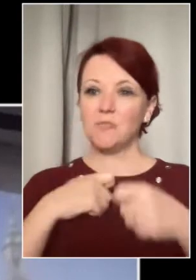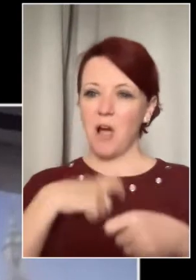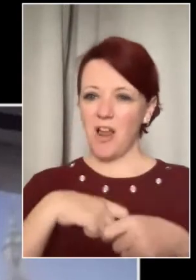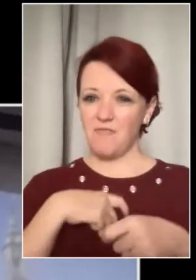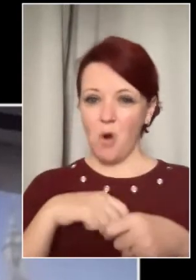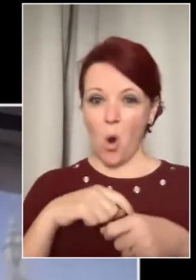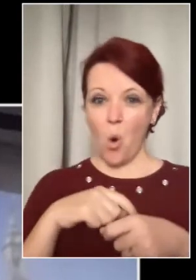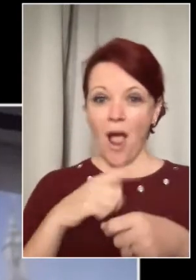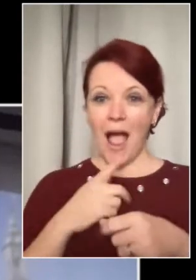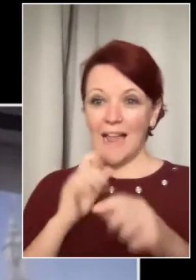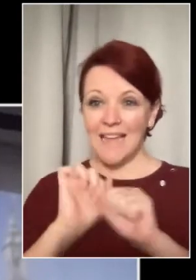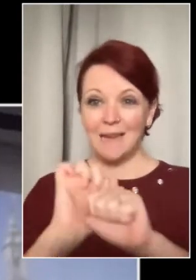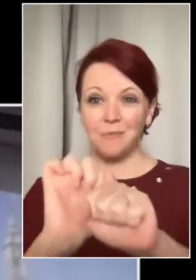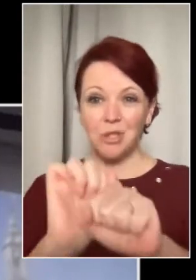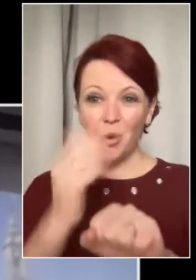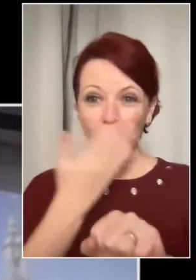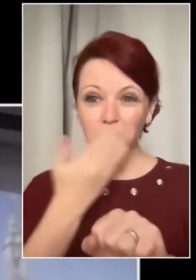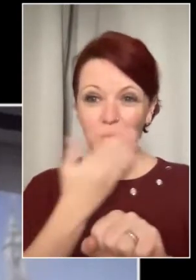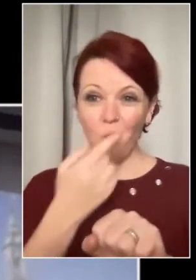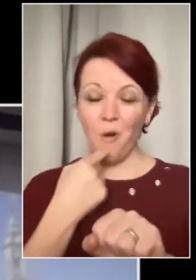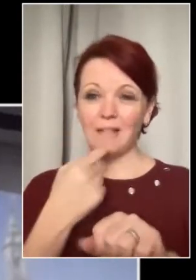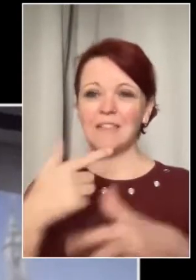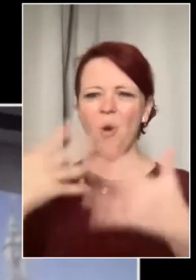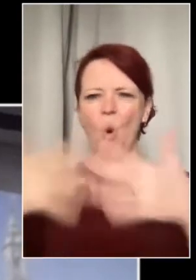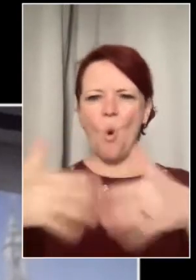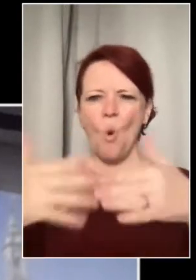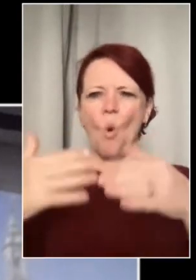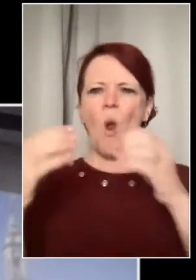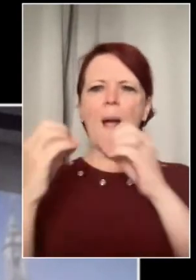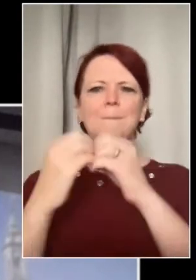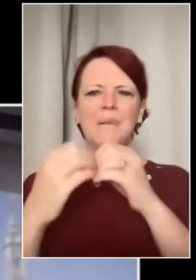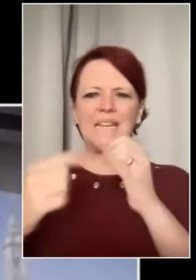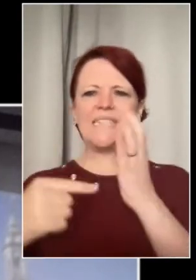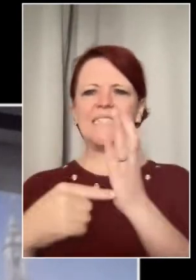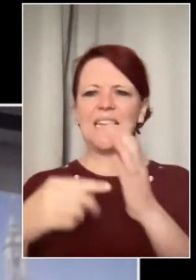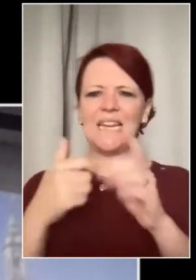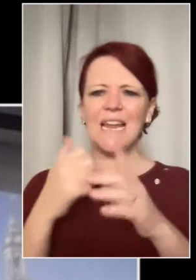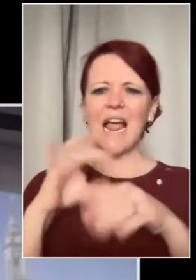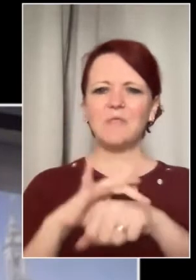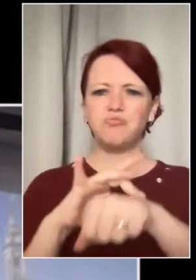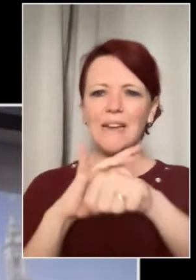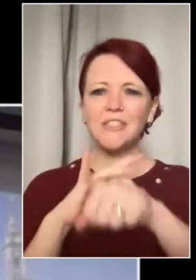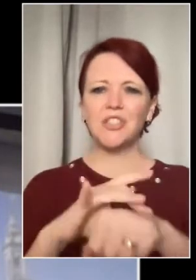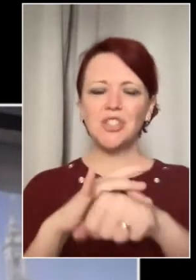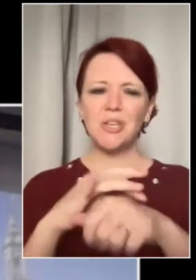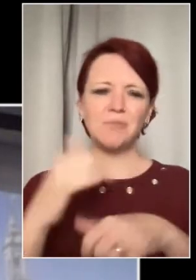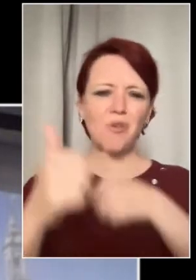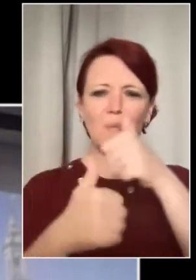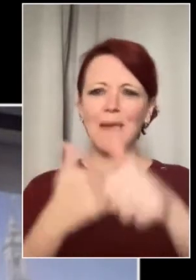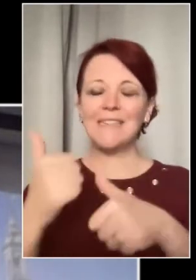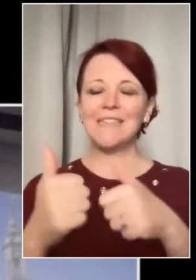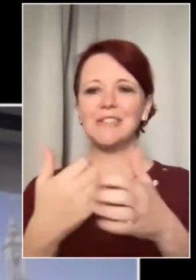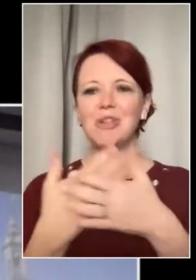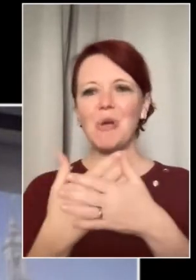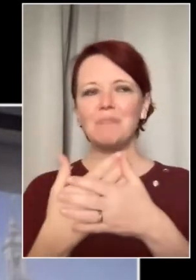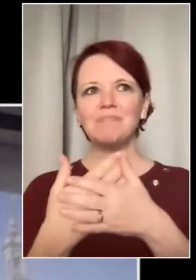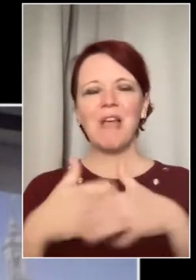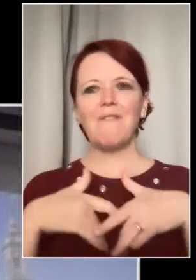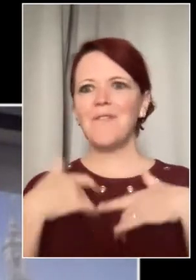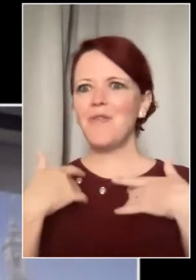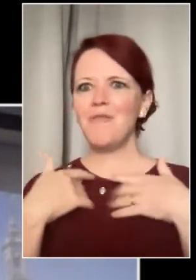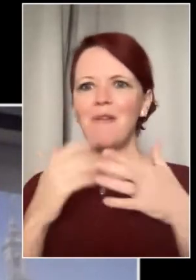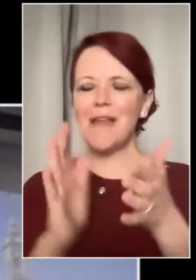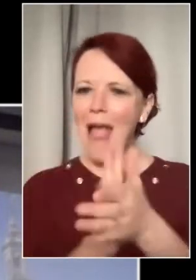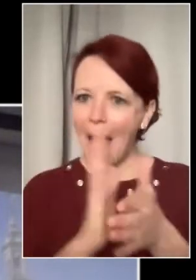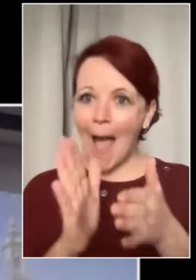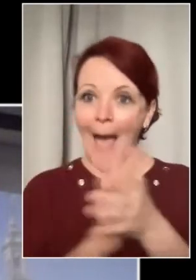school and said how amazing the world of BT and apprenticeships was. So it's incredibly, you know, I feel very grateful to be able to